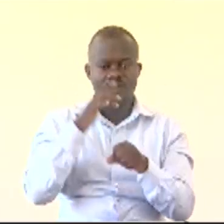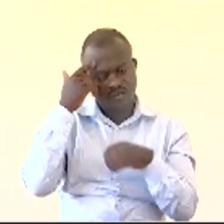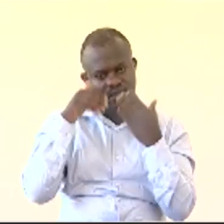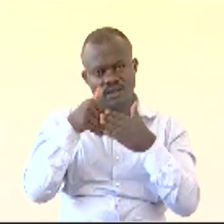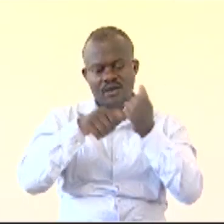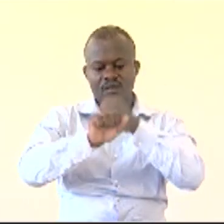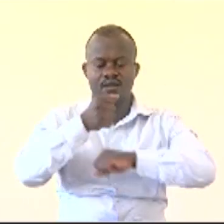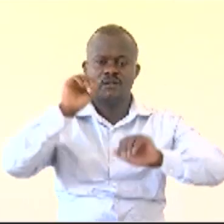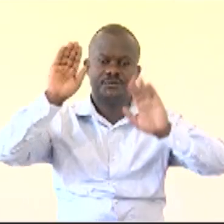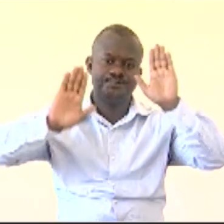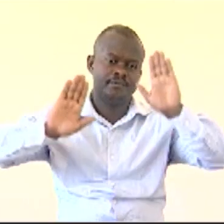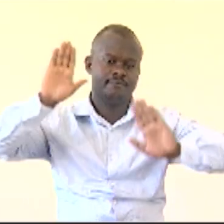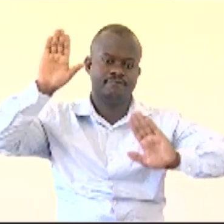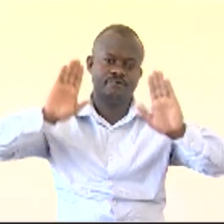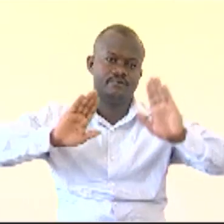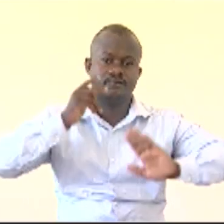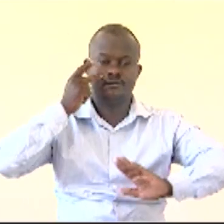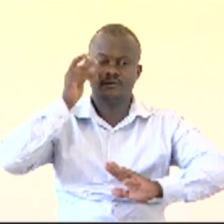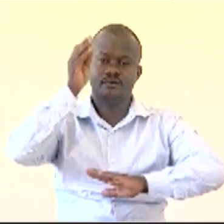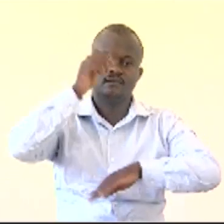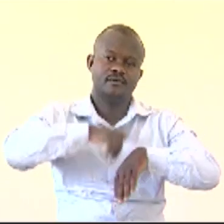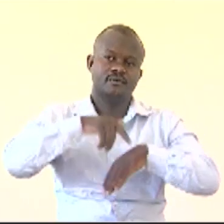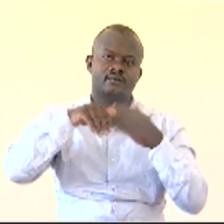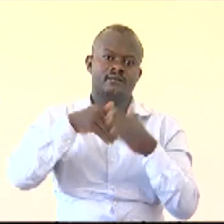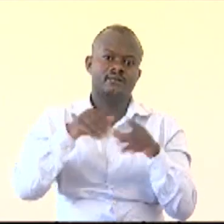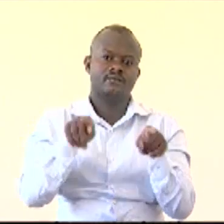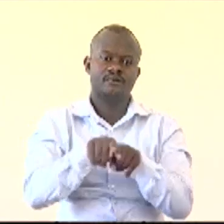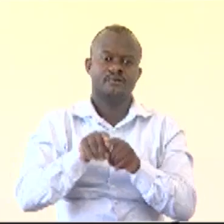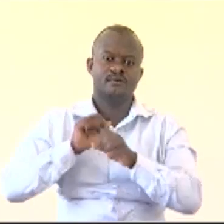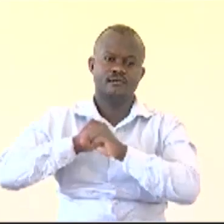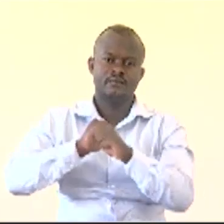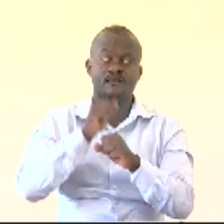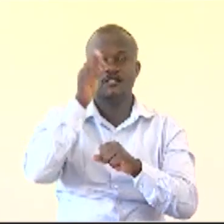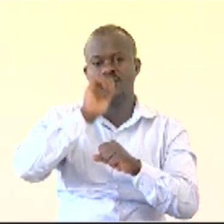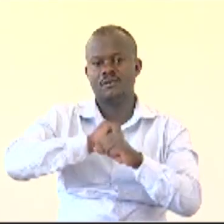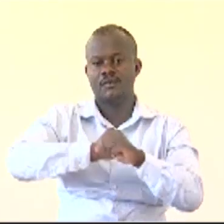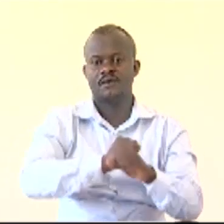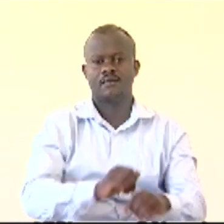active participation. See you next time and stay safe. May God bless you.